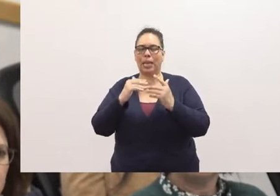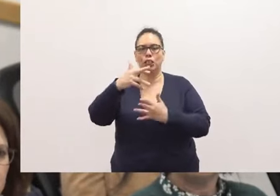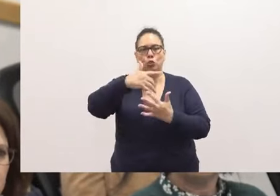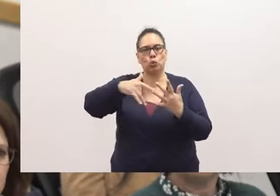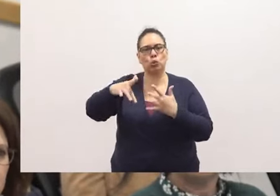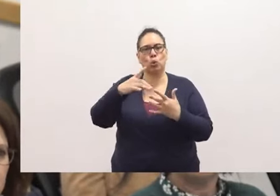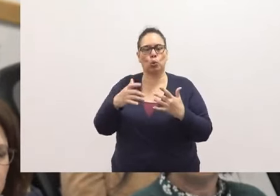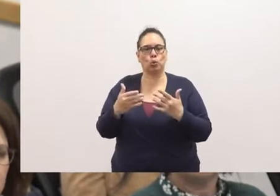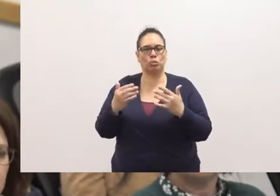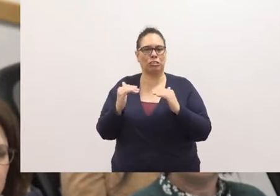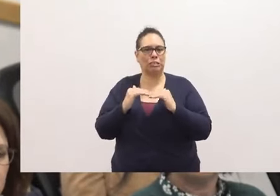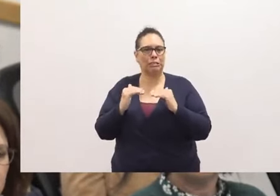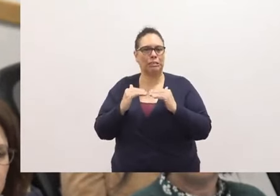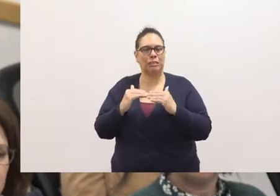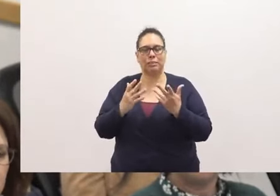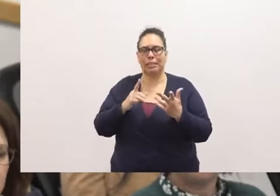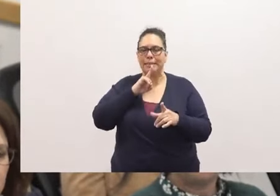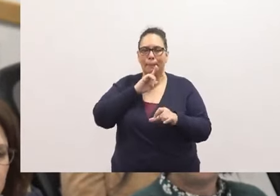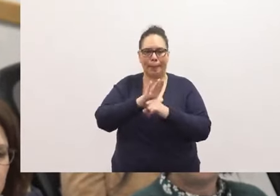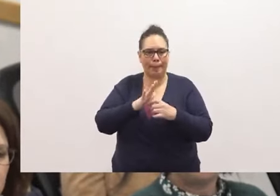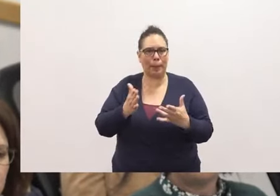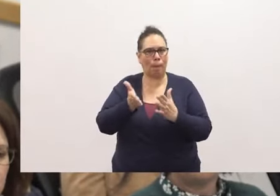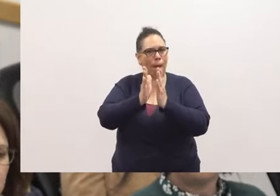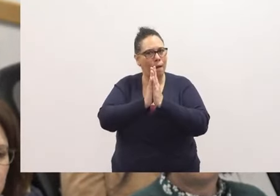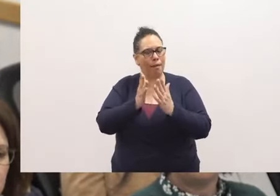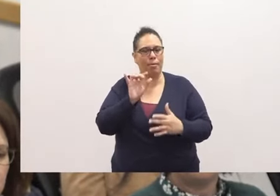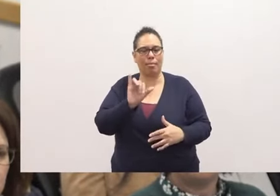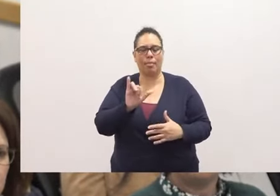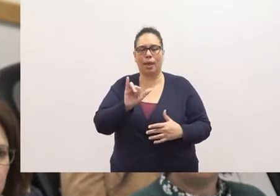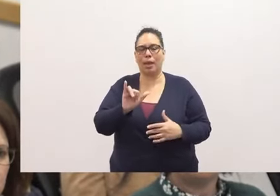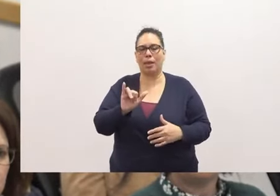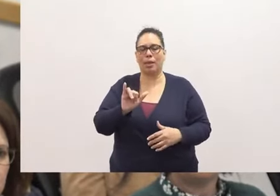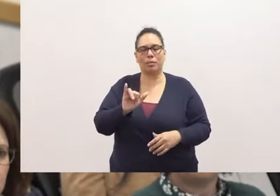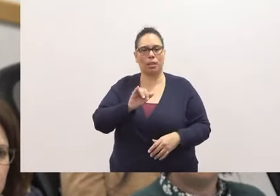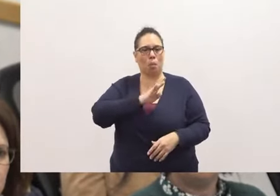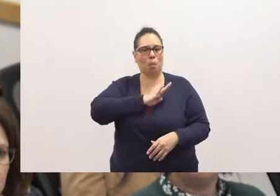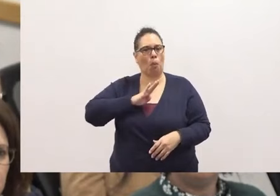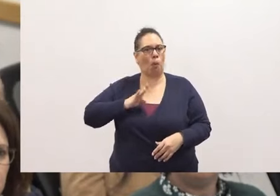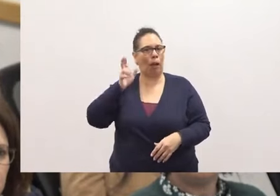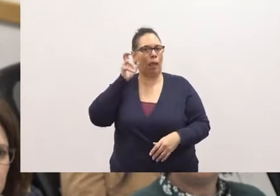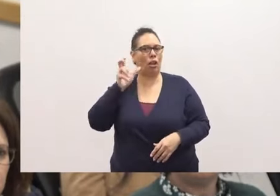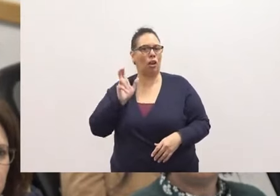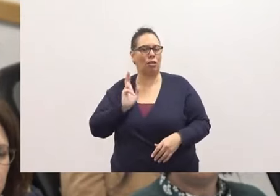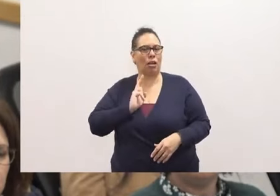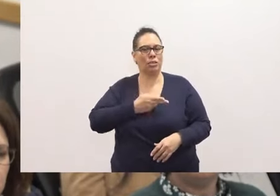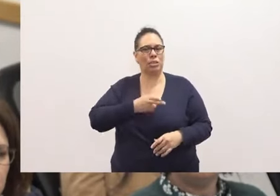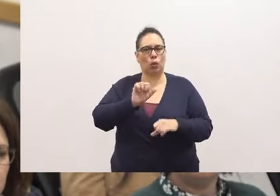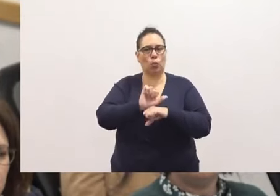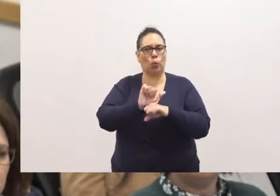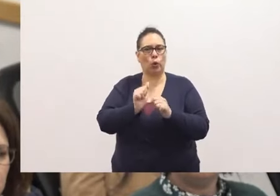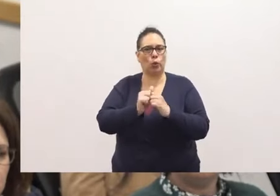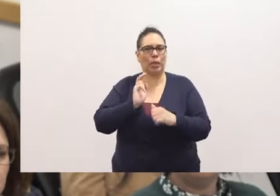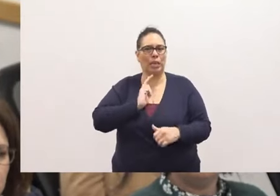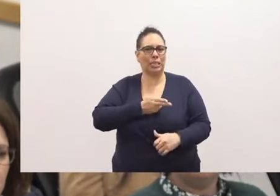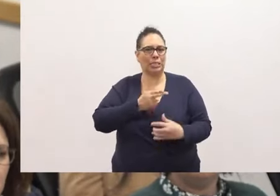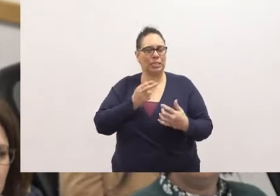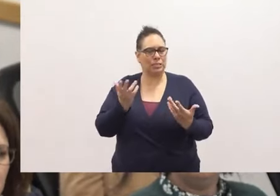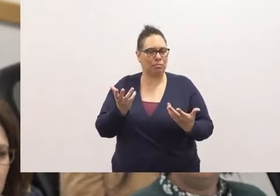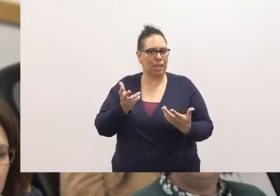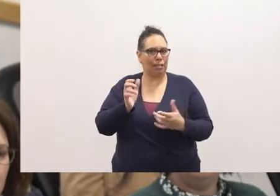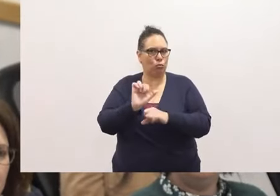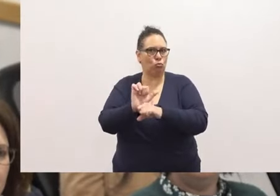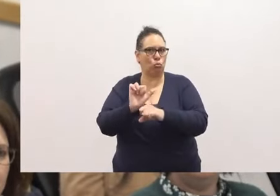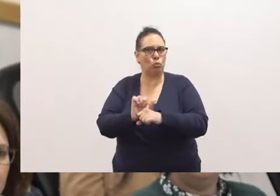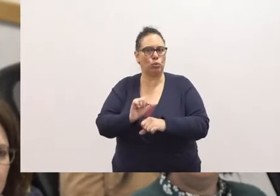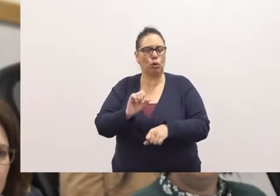joy and commitment. And we just ask that the school board hear us and work with us today and work with our school so that we can